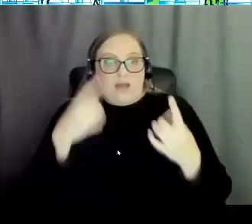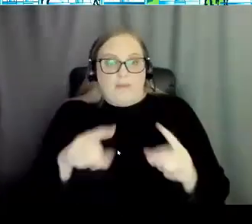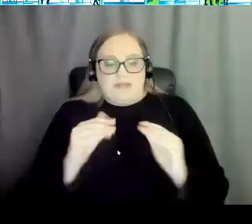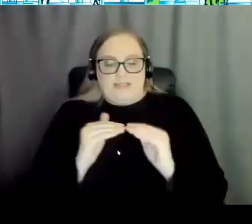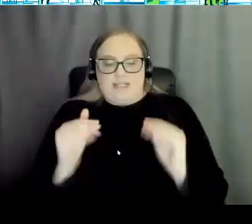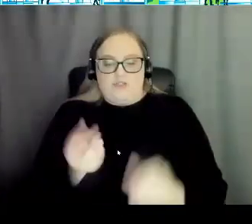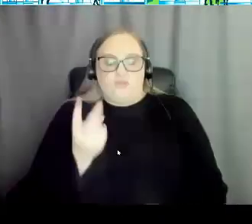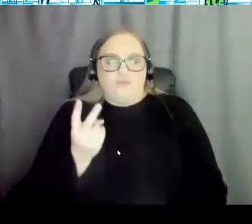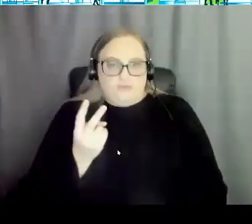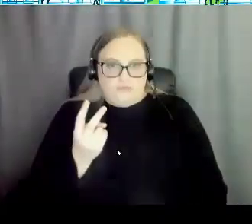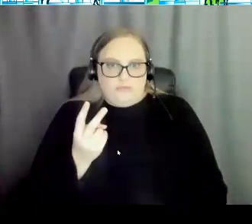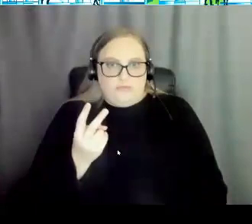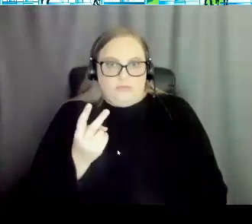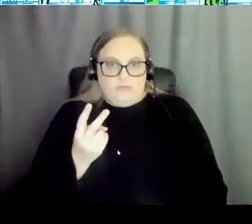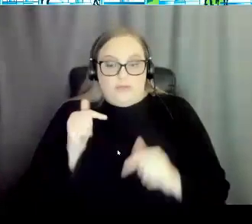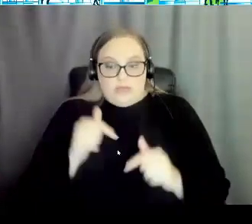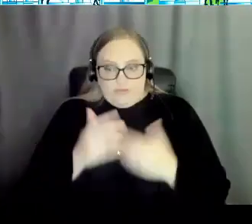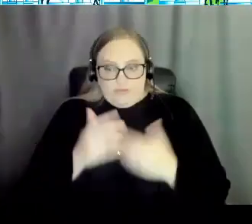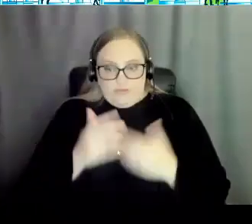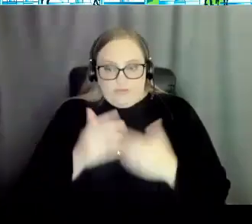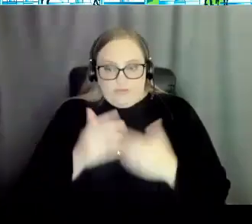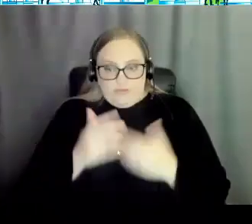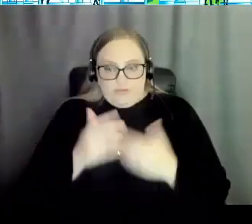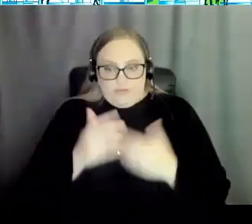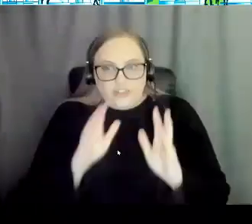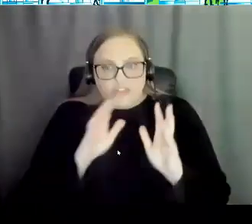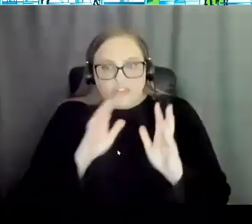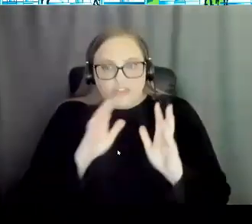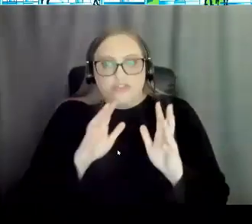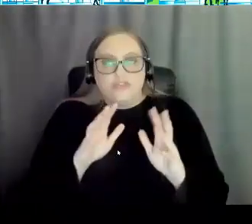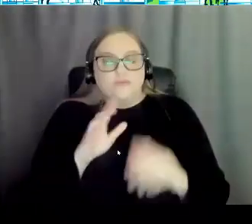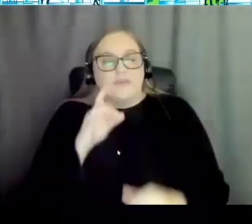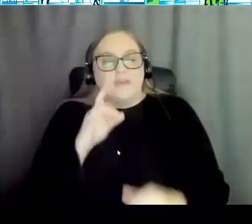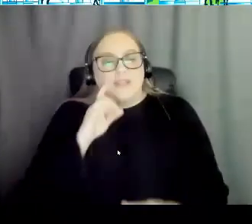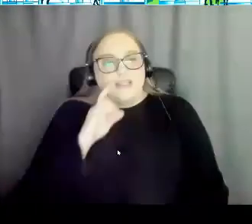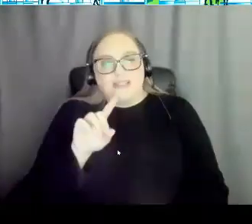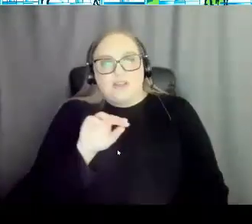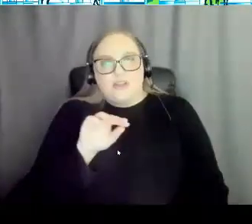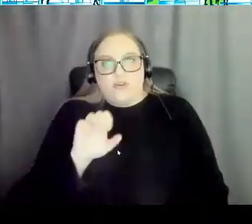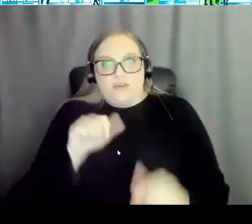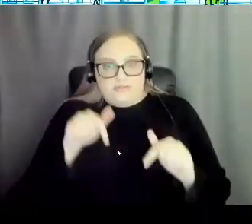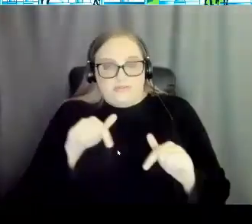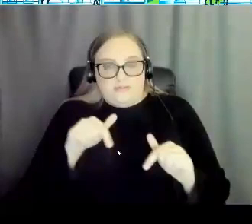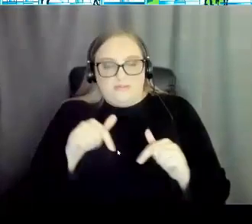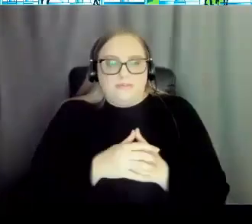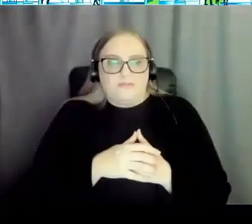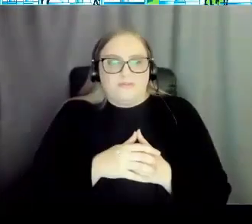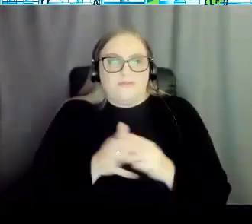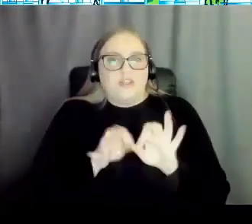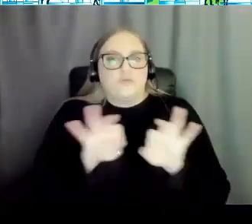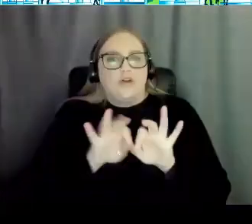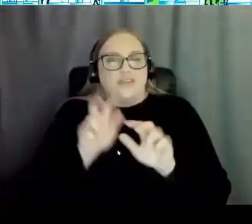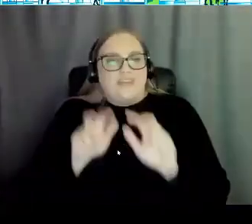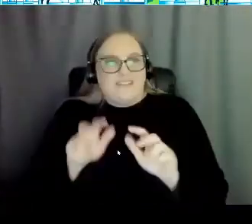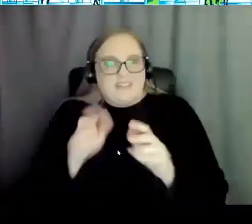this. After we're done this, we think at DOE that it's worth investing in the conversation. It's worth investing in